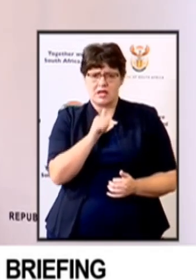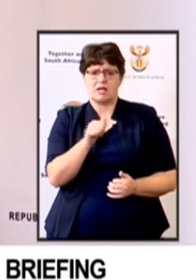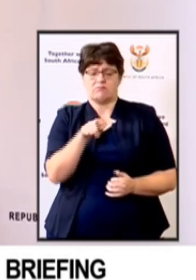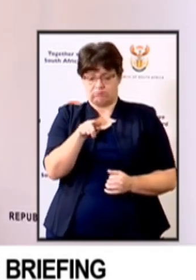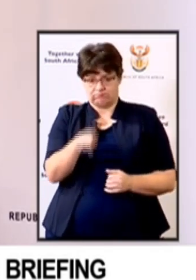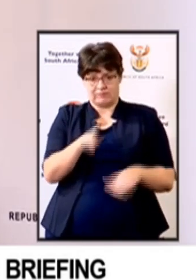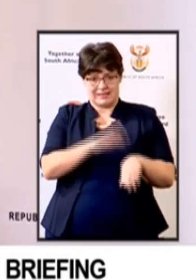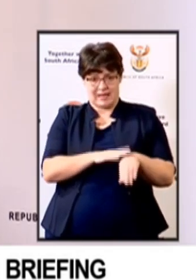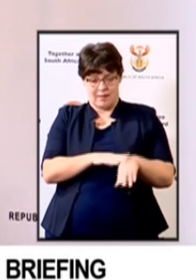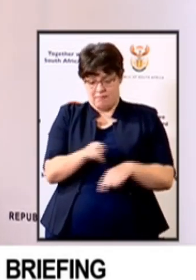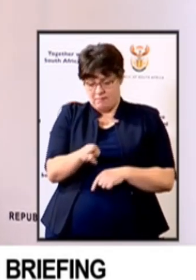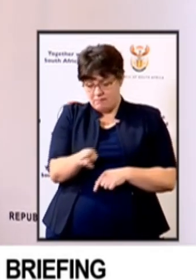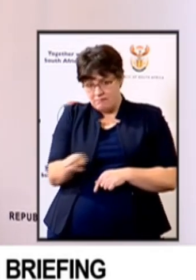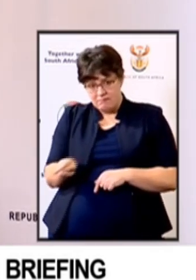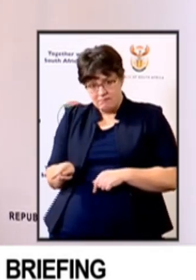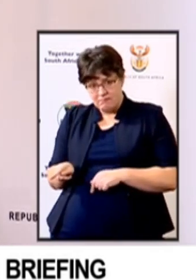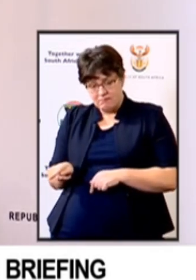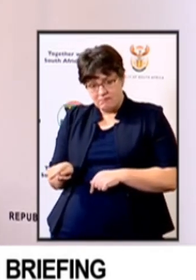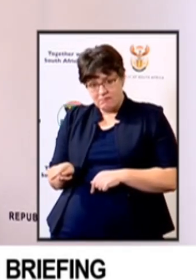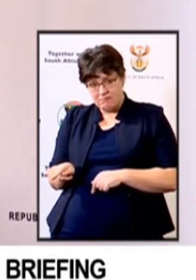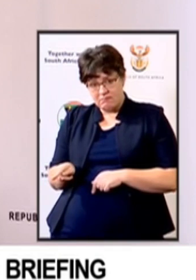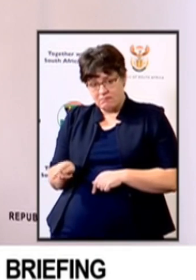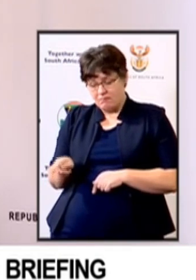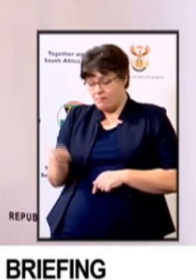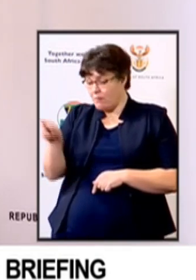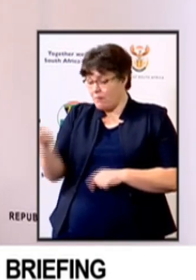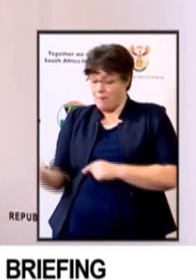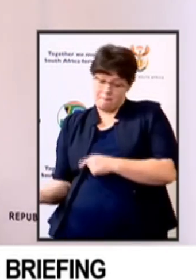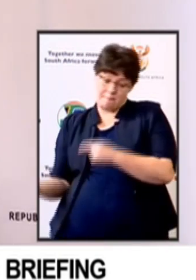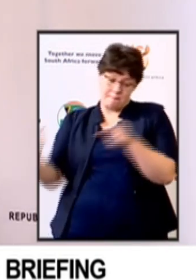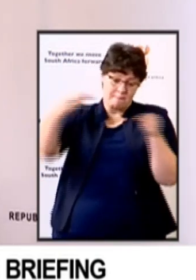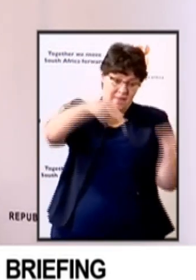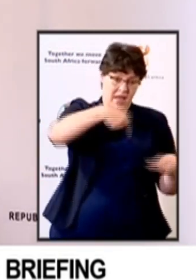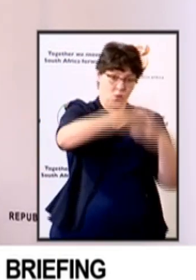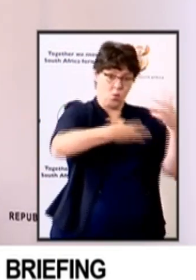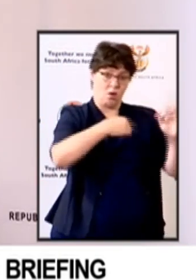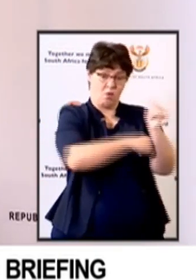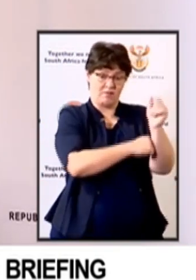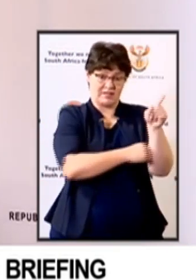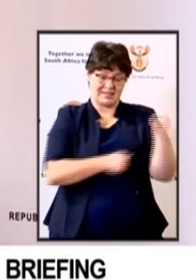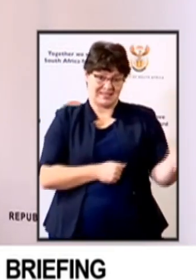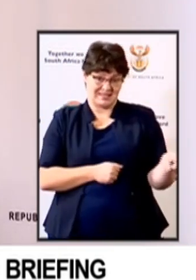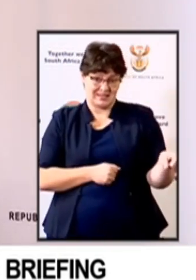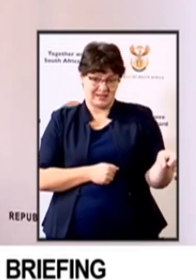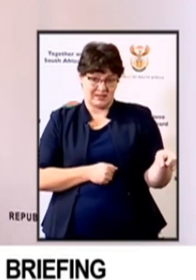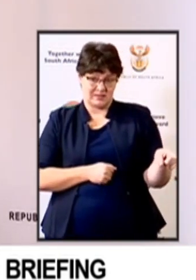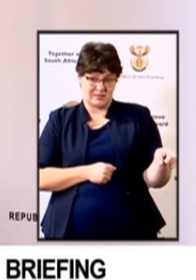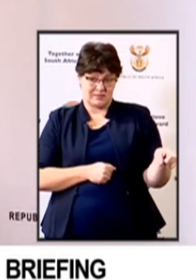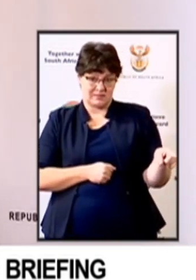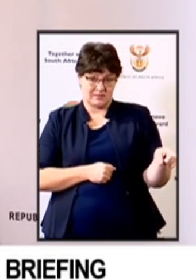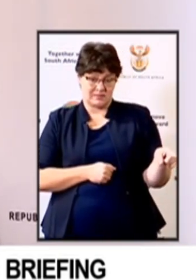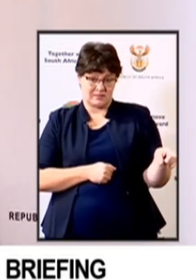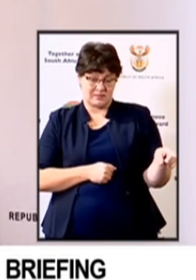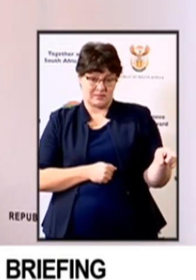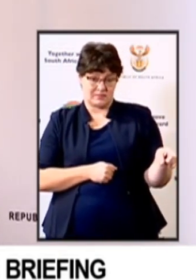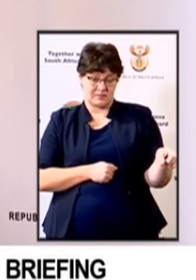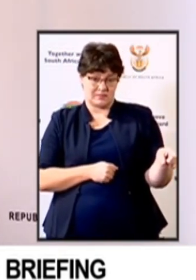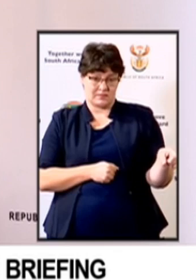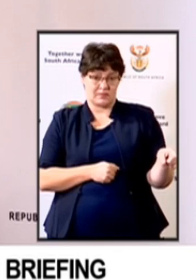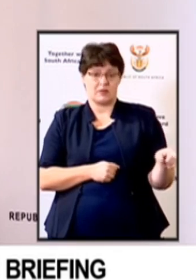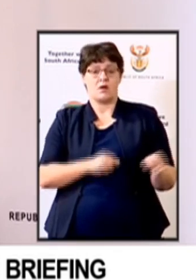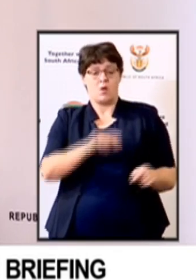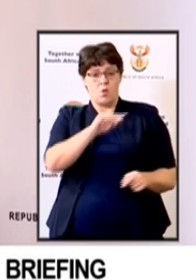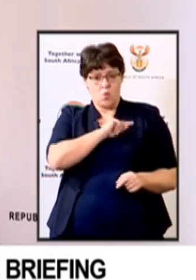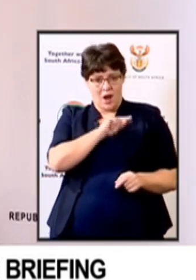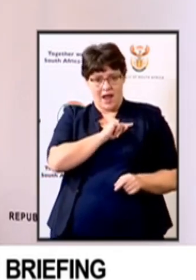for a certain number of people to go back to work or to the workplace as a result